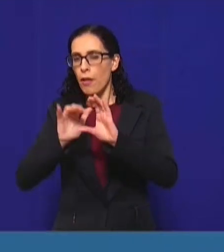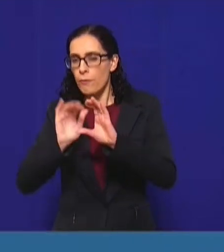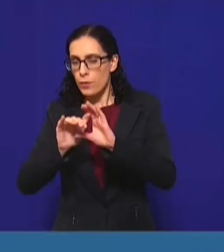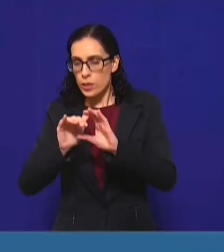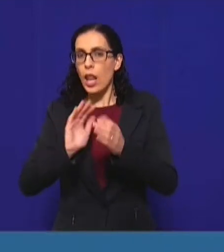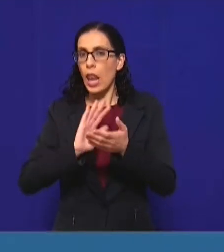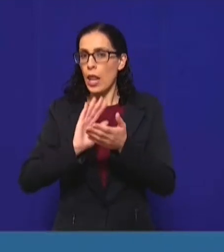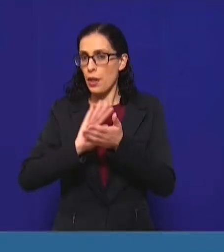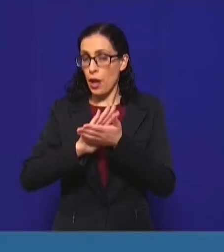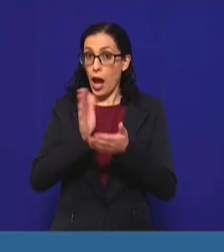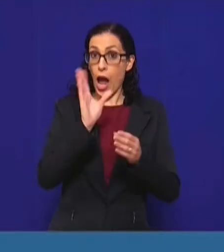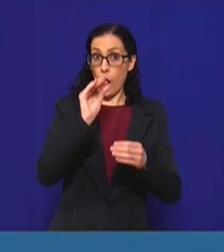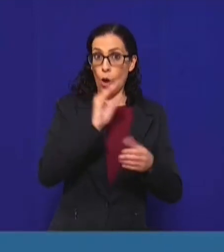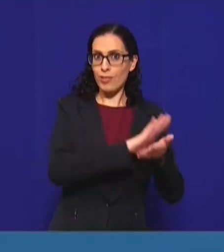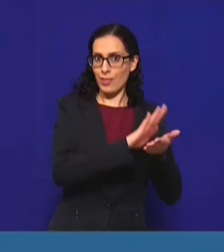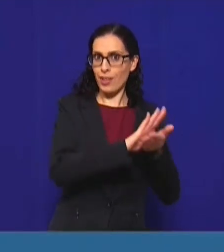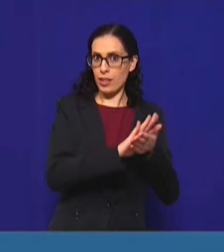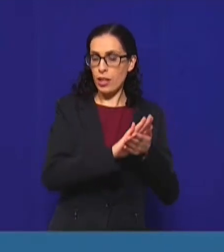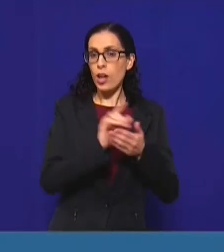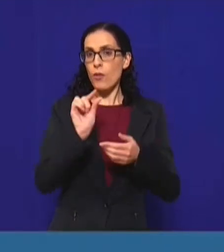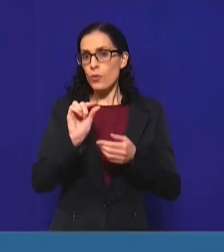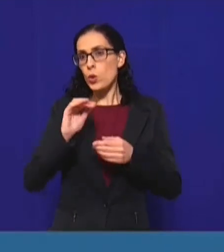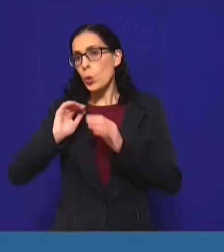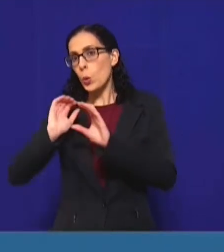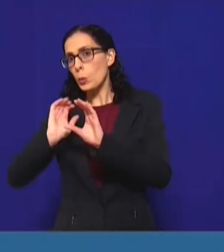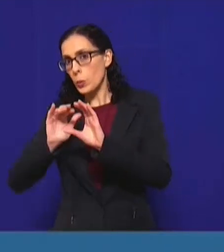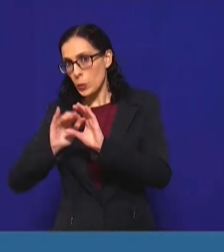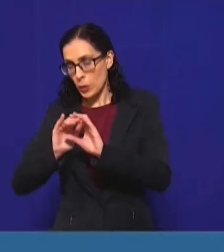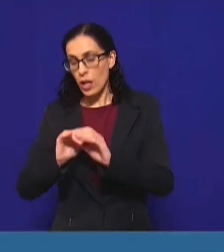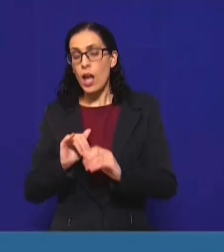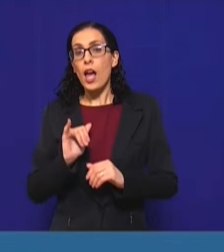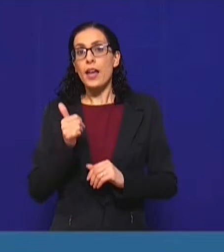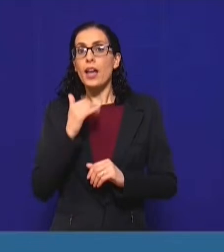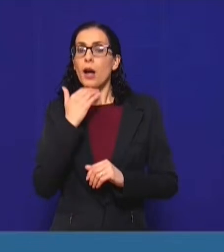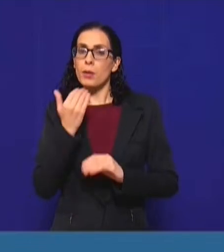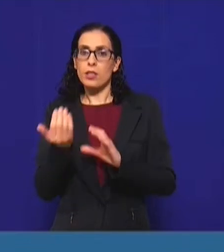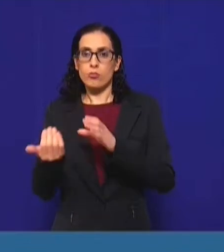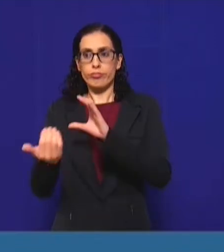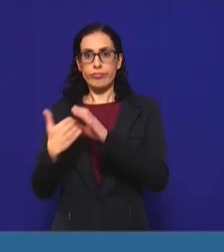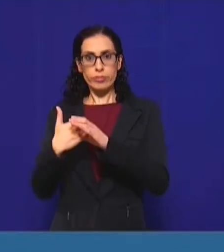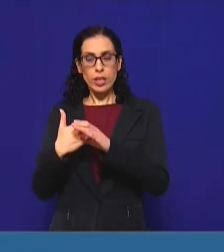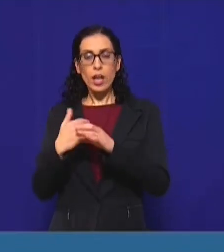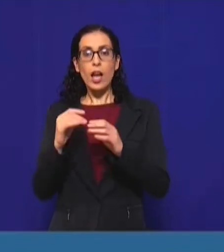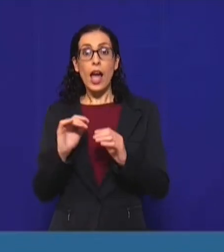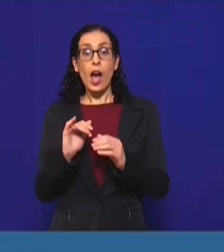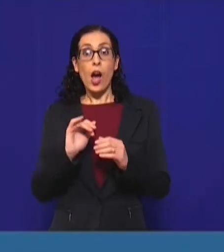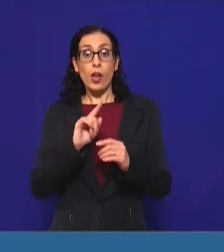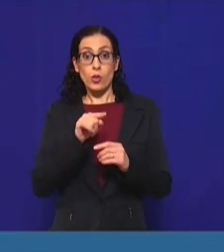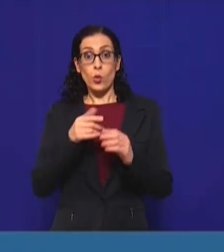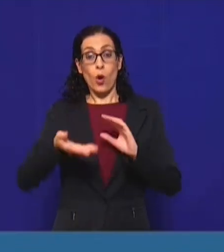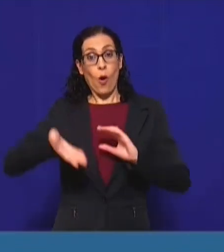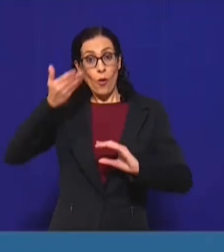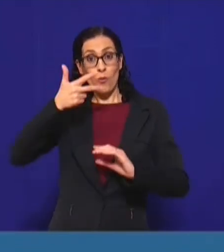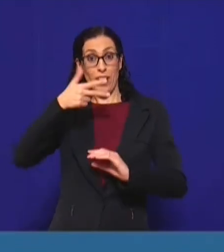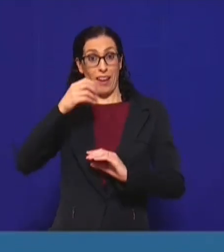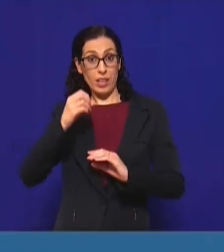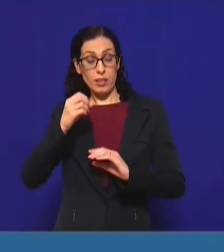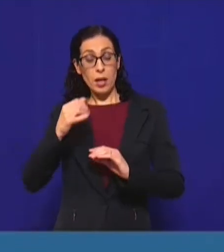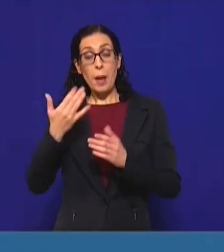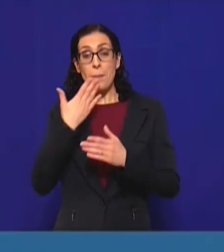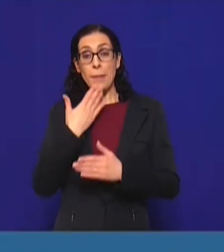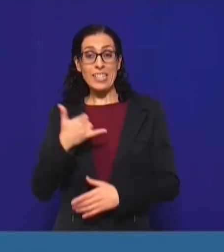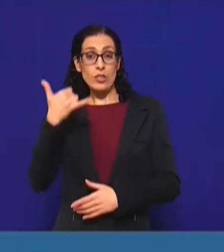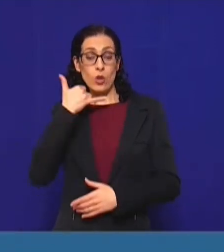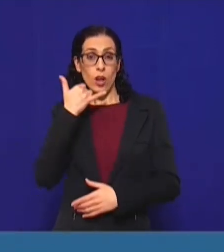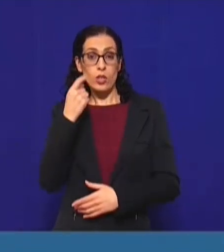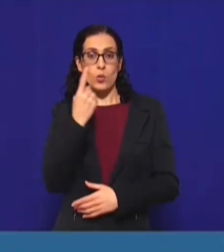the coming days. And if you don't receive an invite, if you're aged over 80 years, kindly call us on 145 so